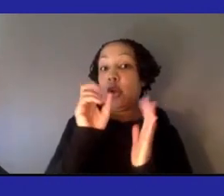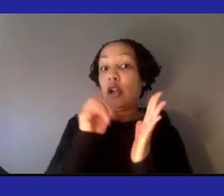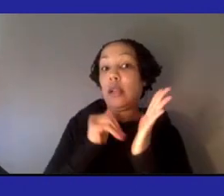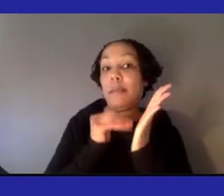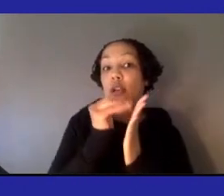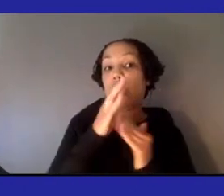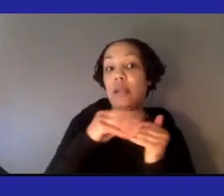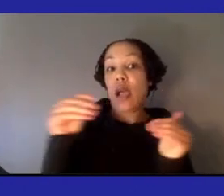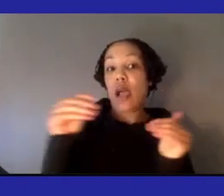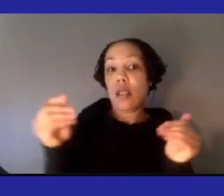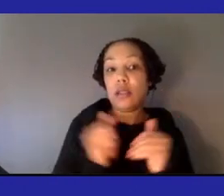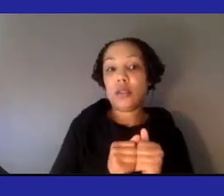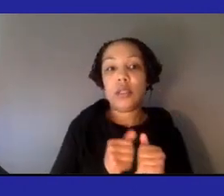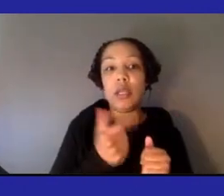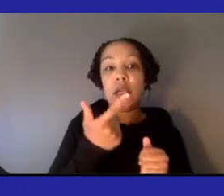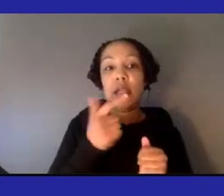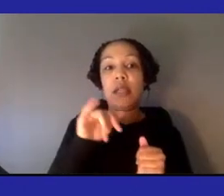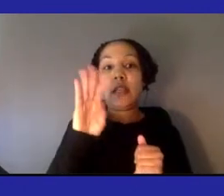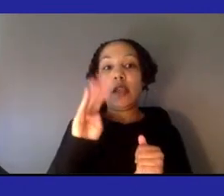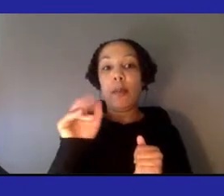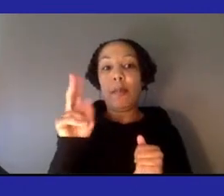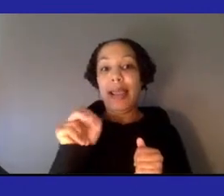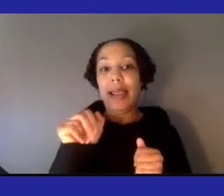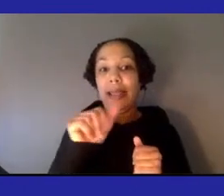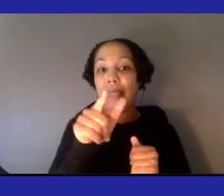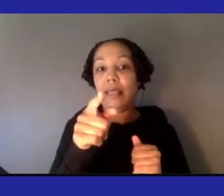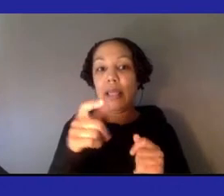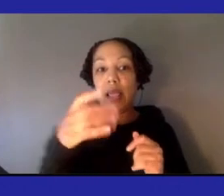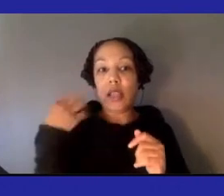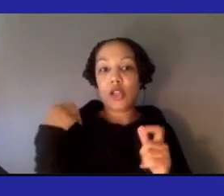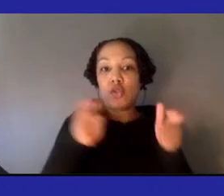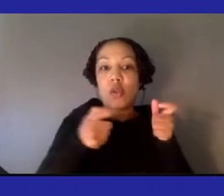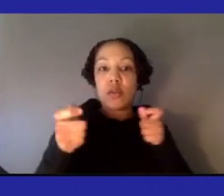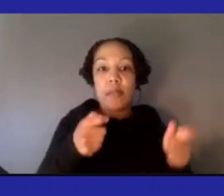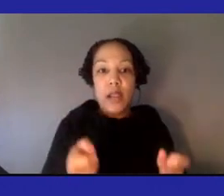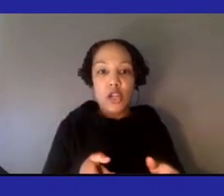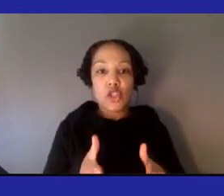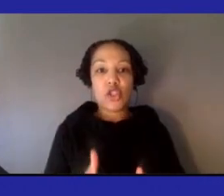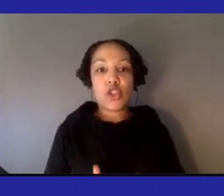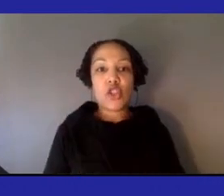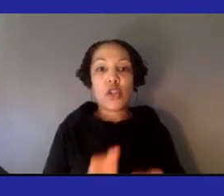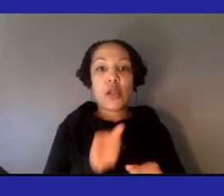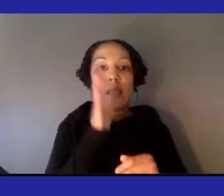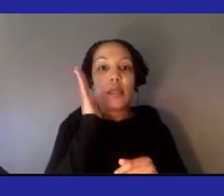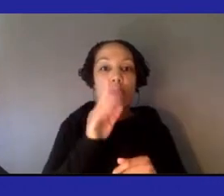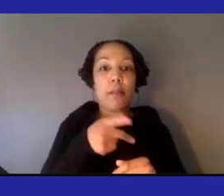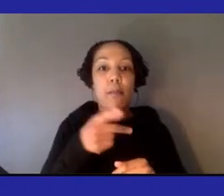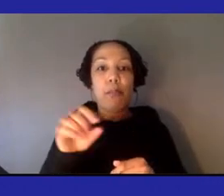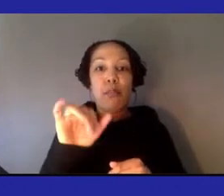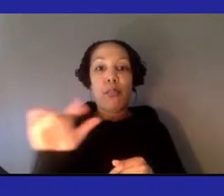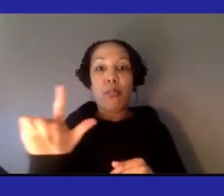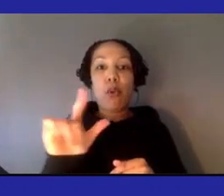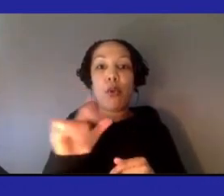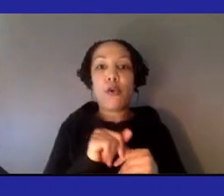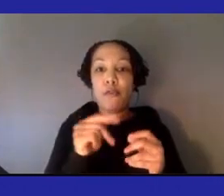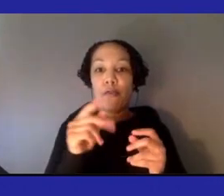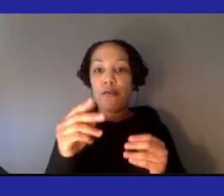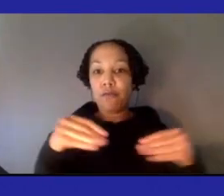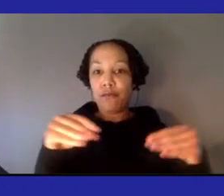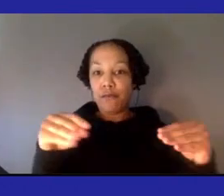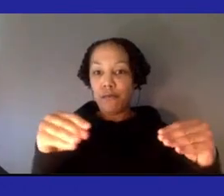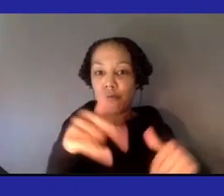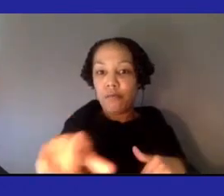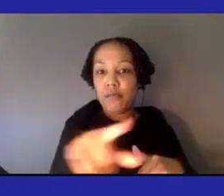a construction manager in one of our pools. They've done a significant amount of work for us. They have an excellent